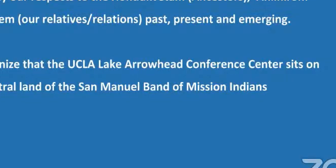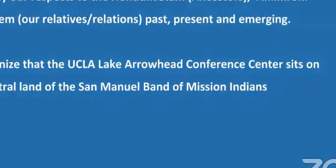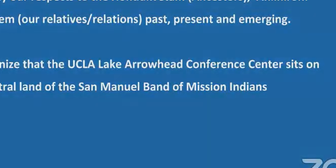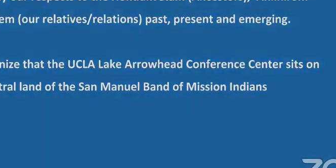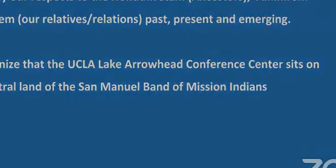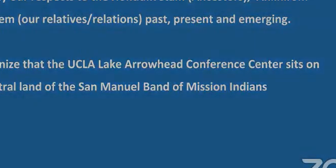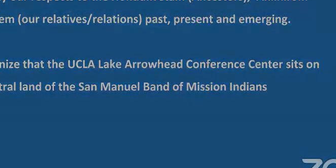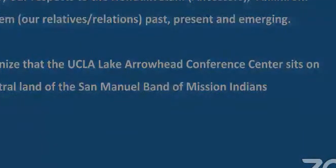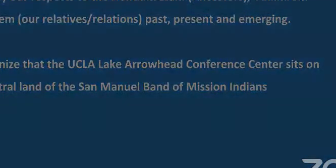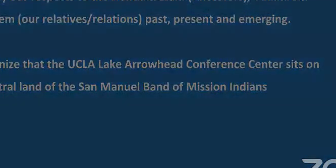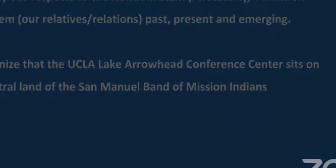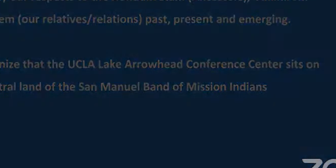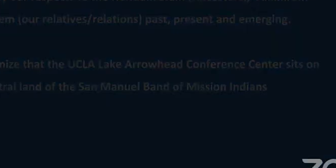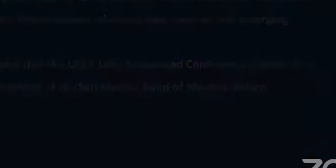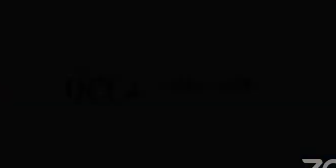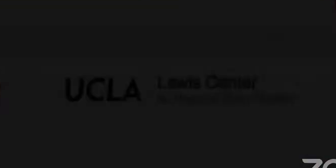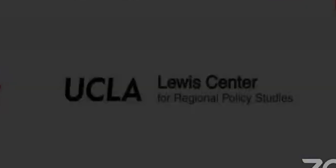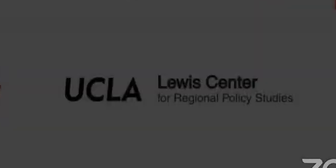people.